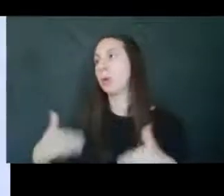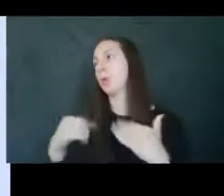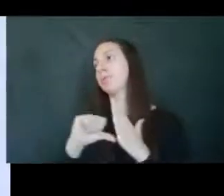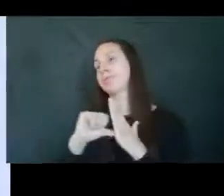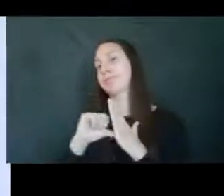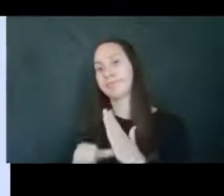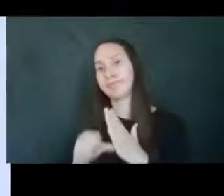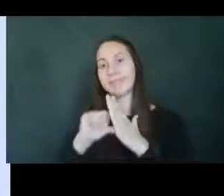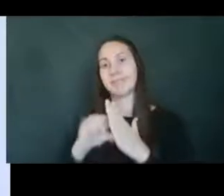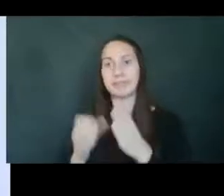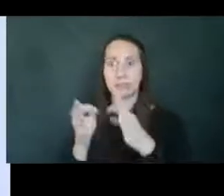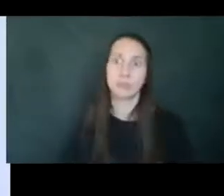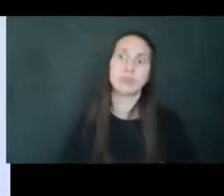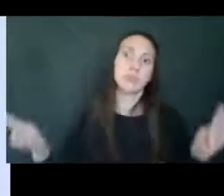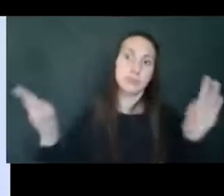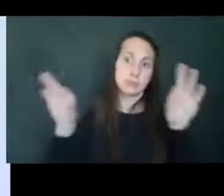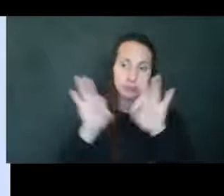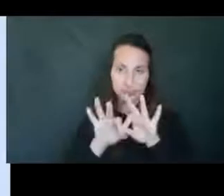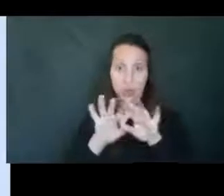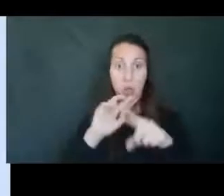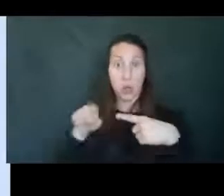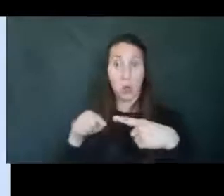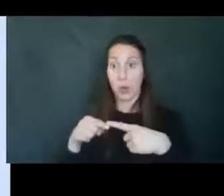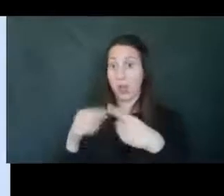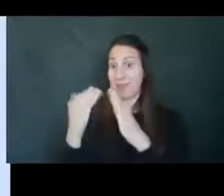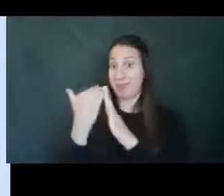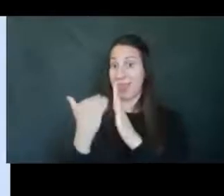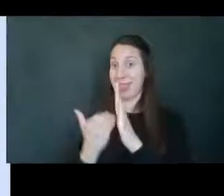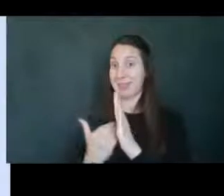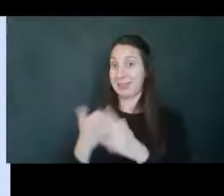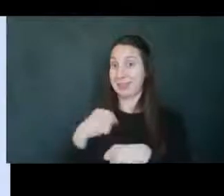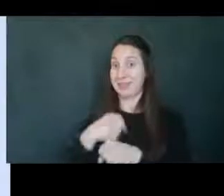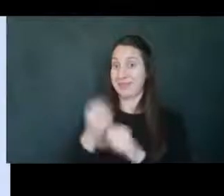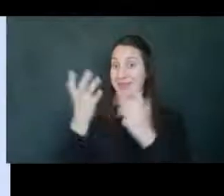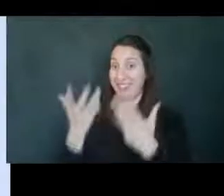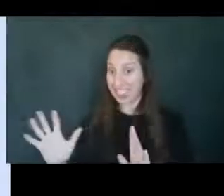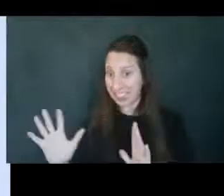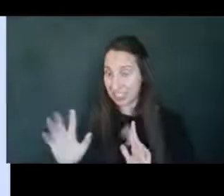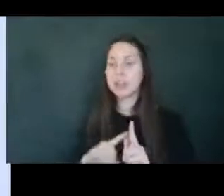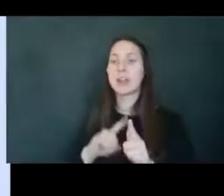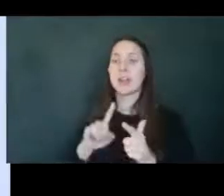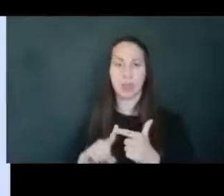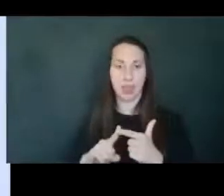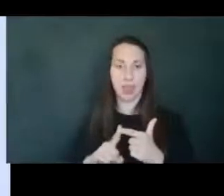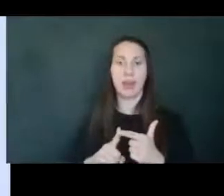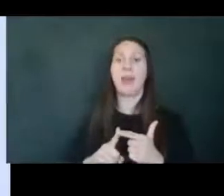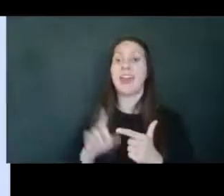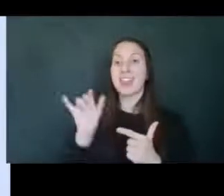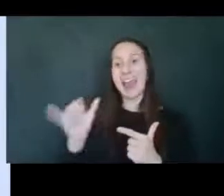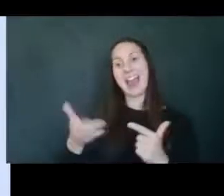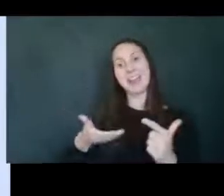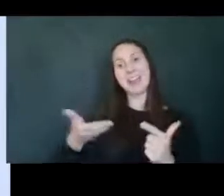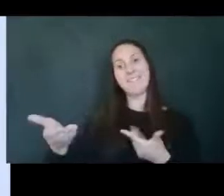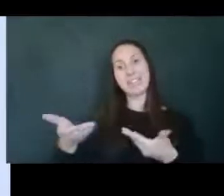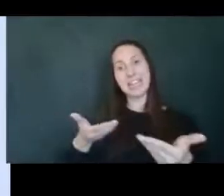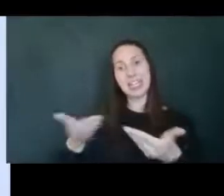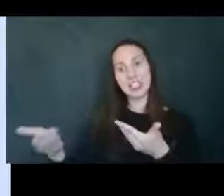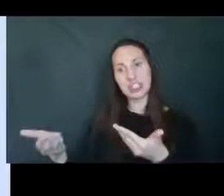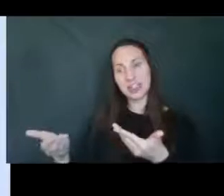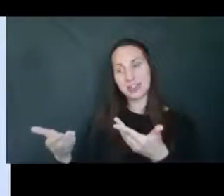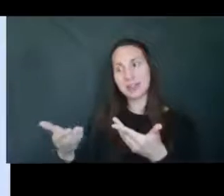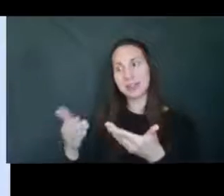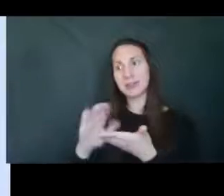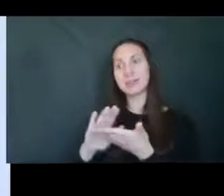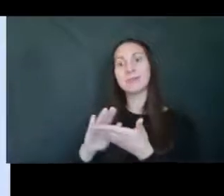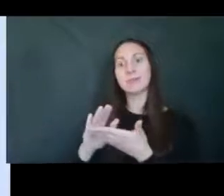we generated this list, the invitations to these people came from people who knew them, and always